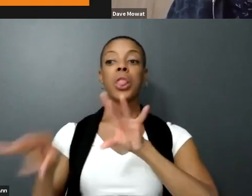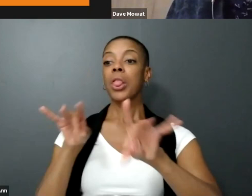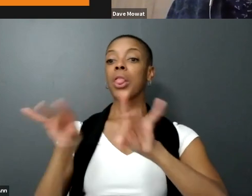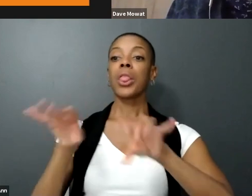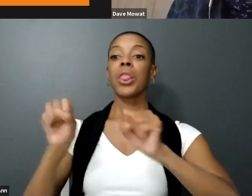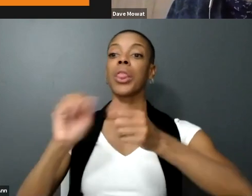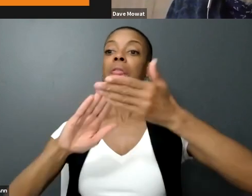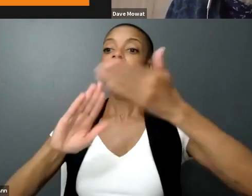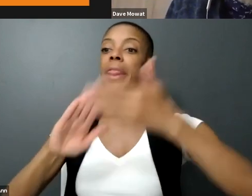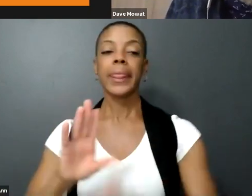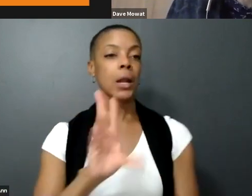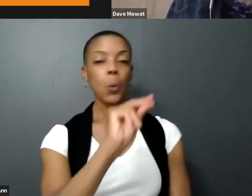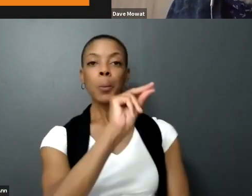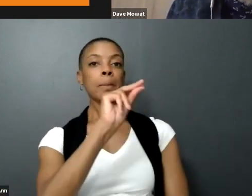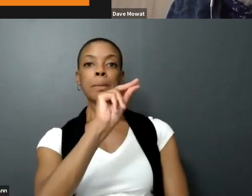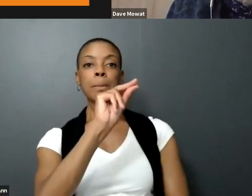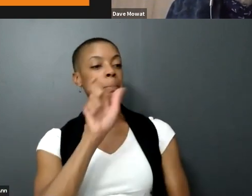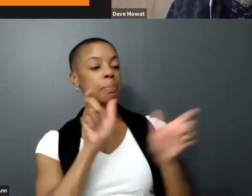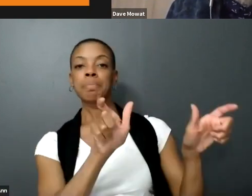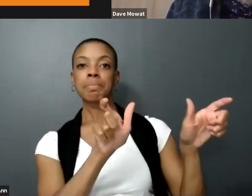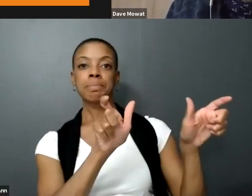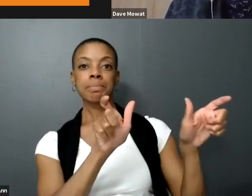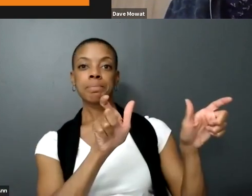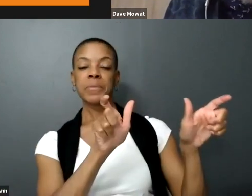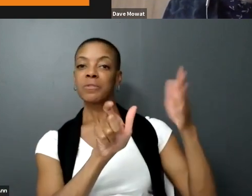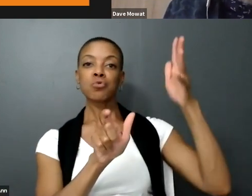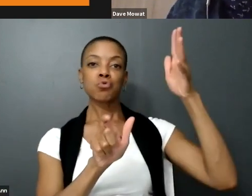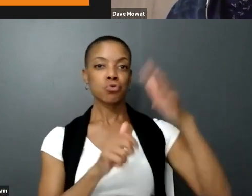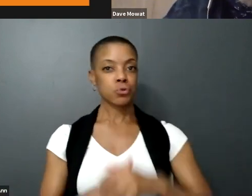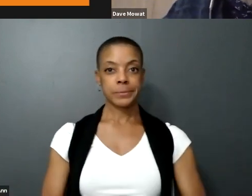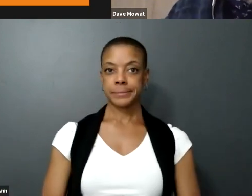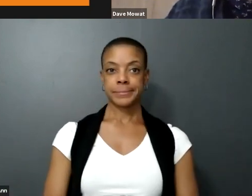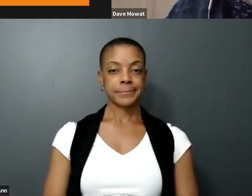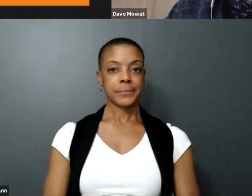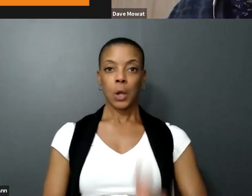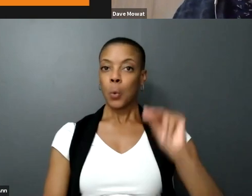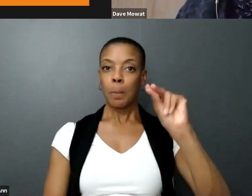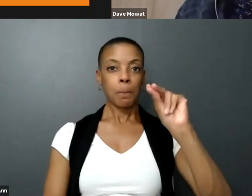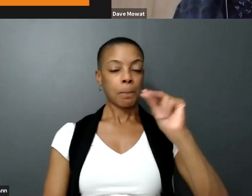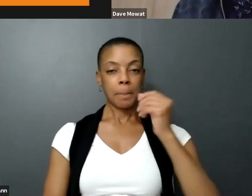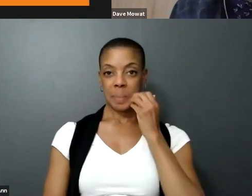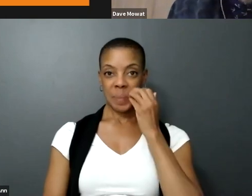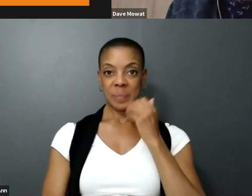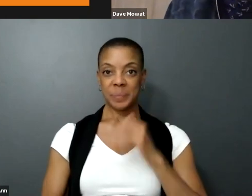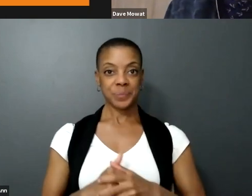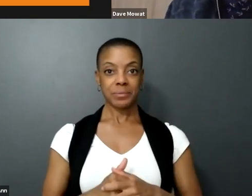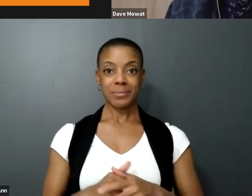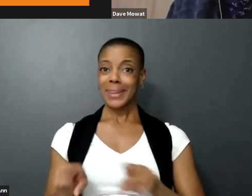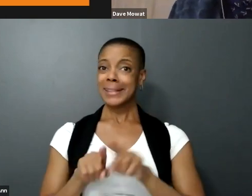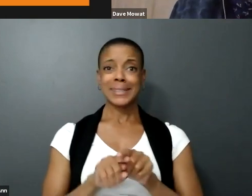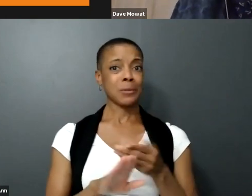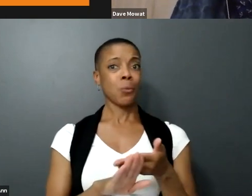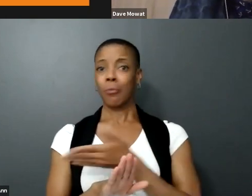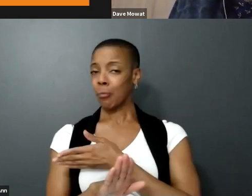and run roughshod over us like occurred prehistory and or occurred even in the 19th